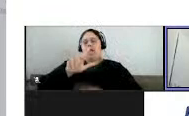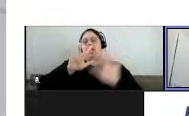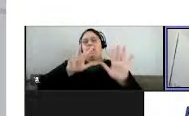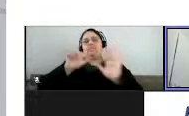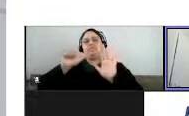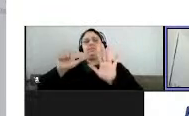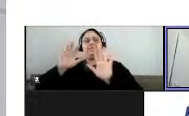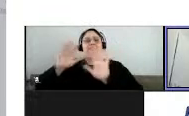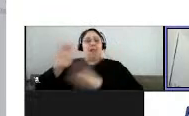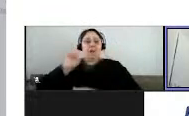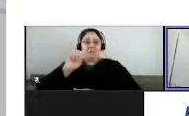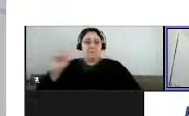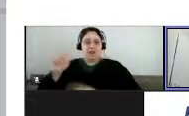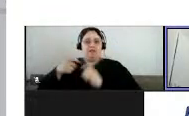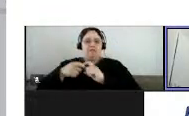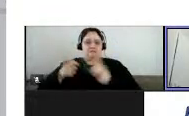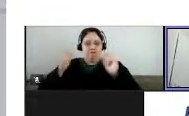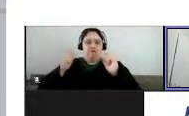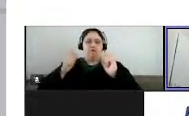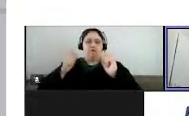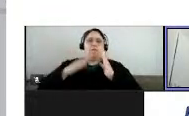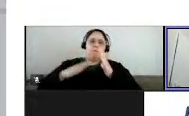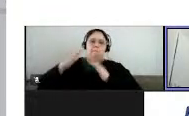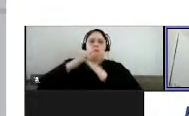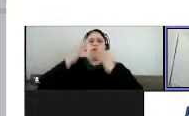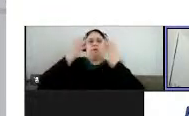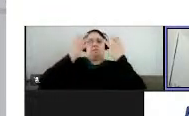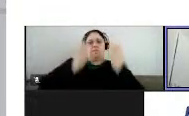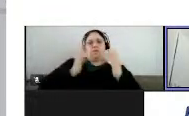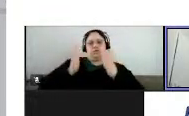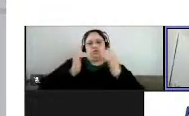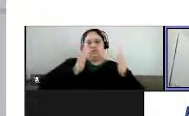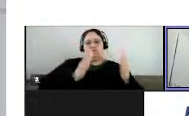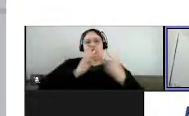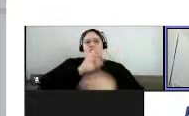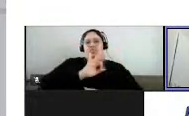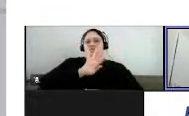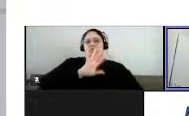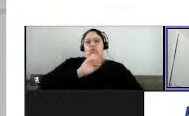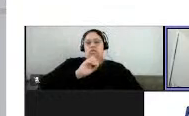79.69 million out of a main budget of